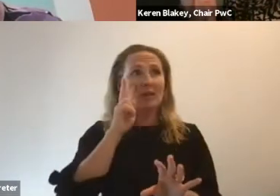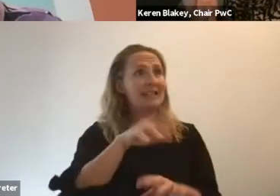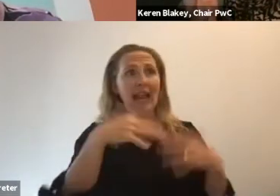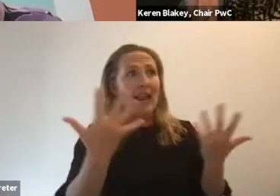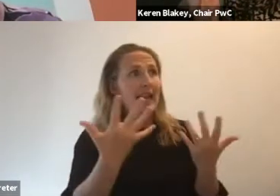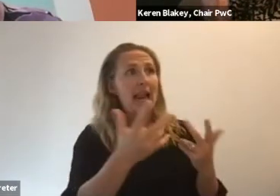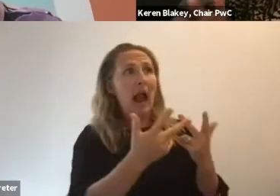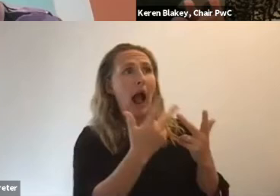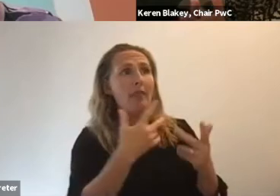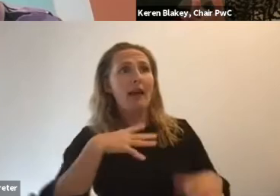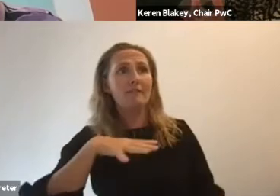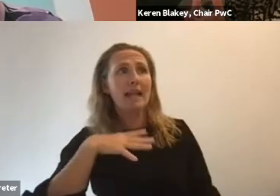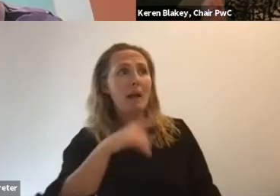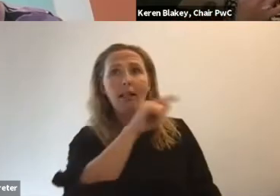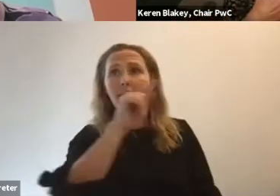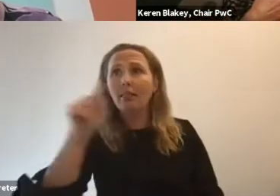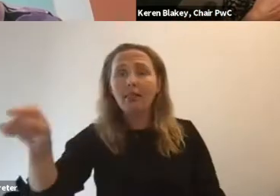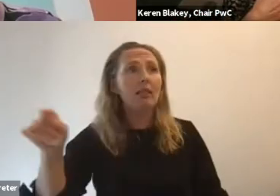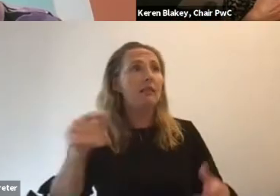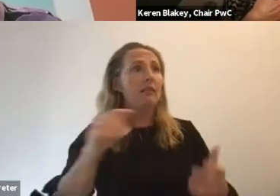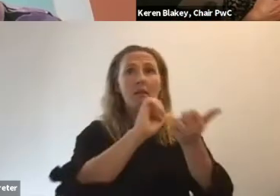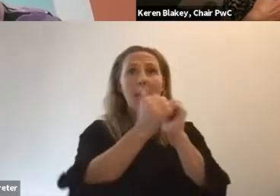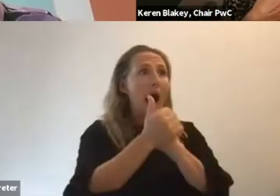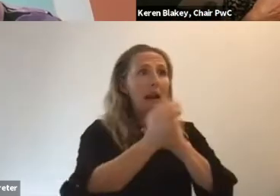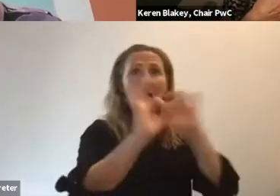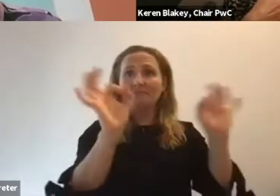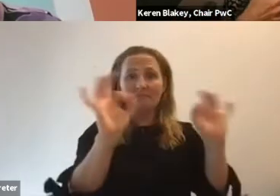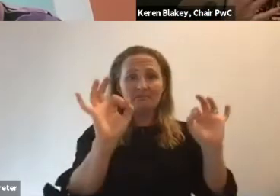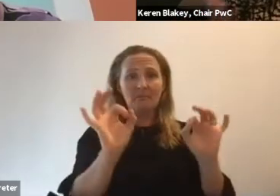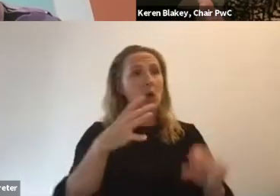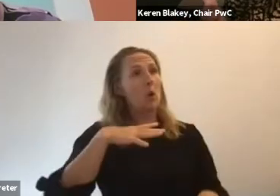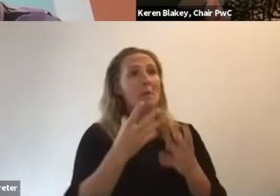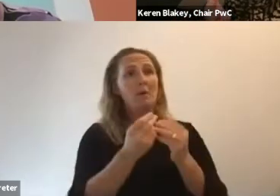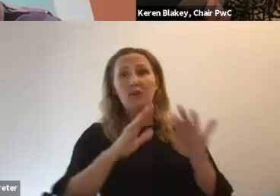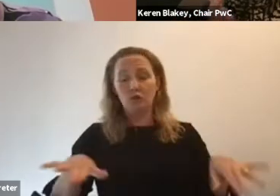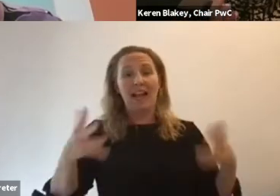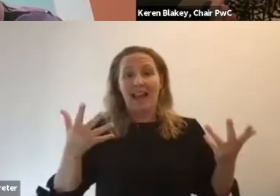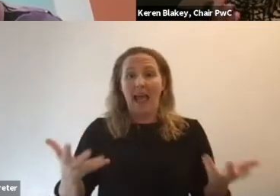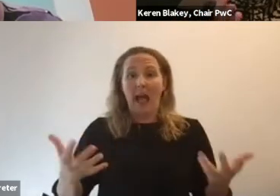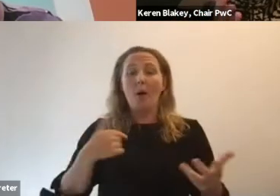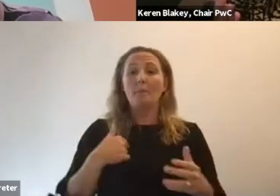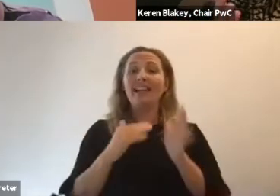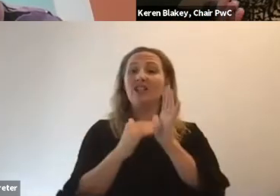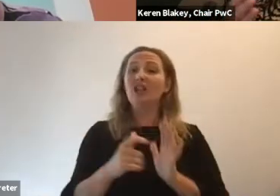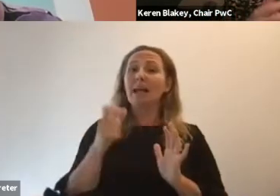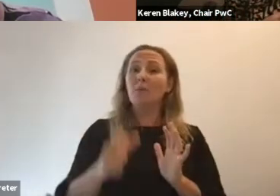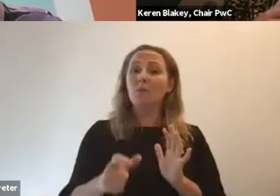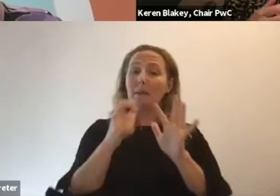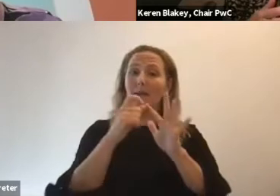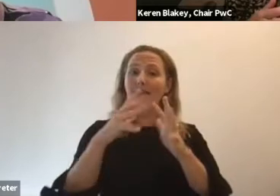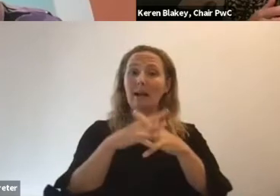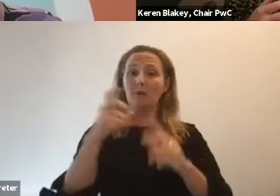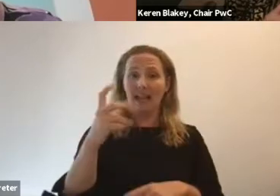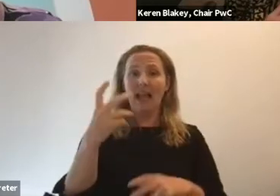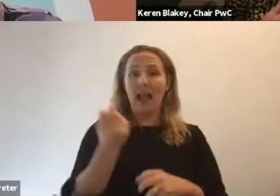couldn't see any woman with children. I'm now chair of PwC, have two university-age children, and that's